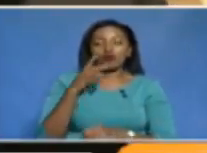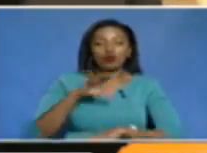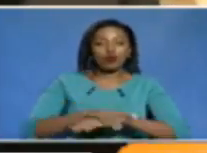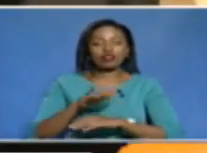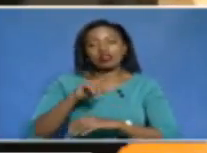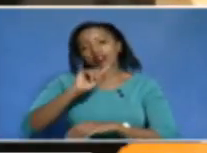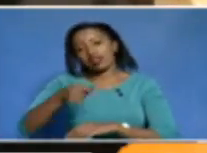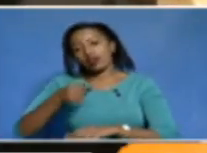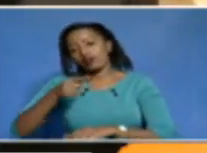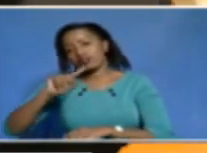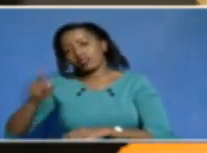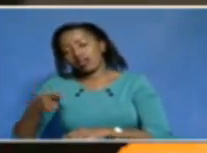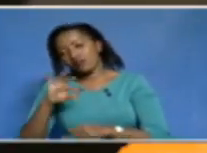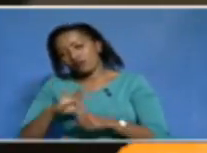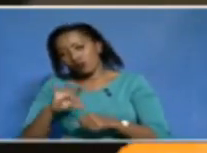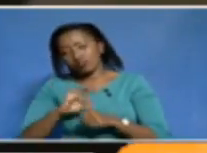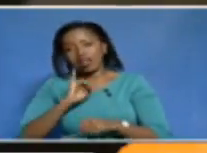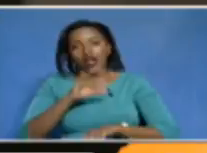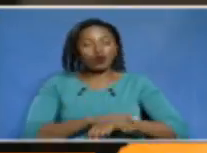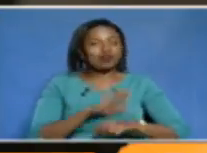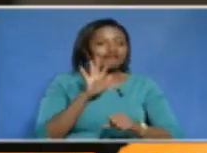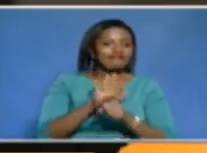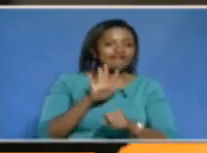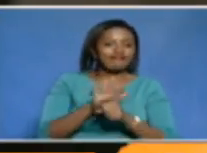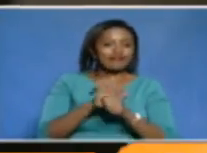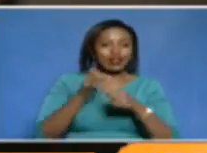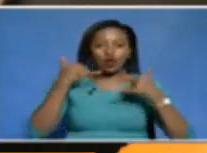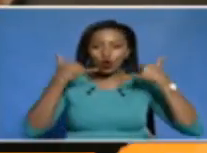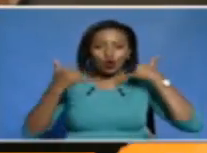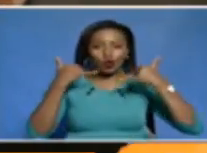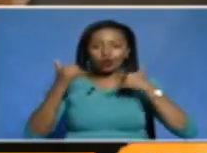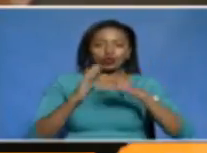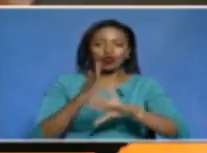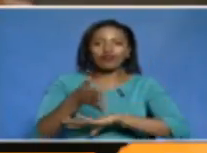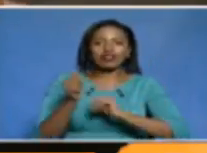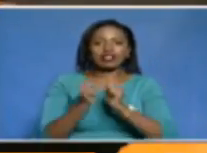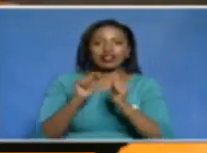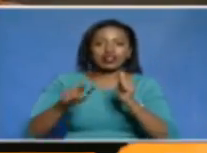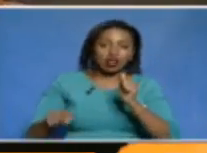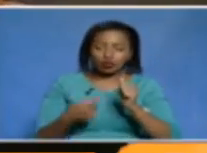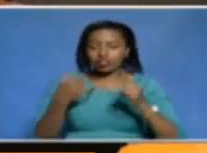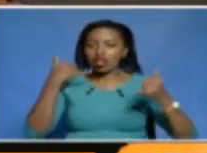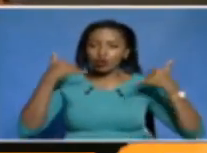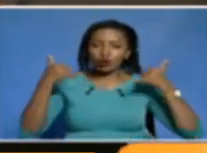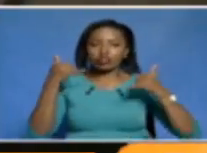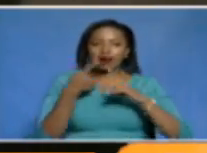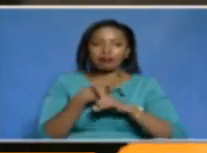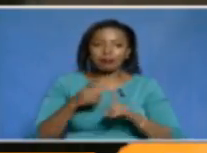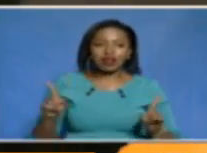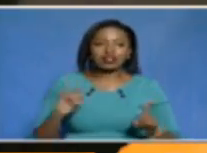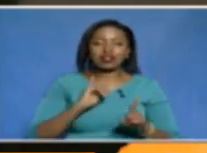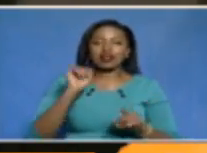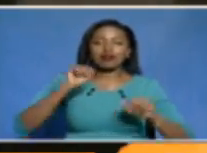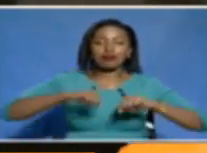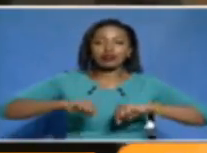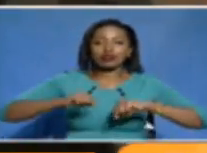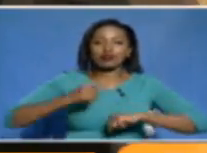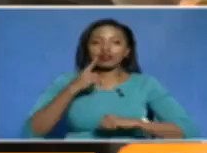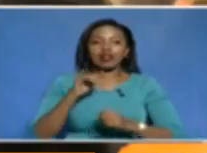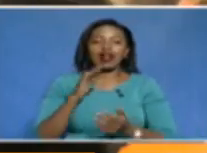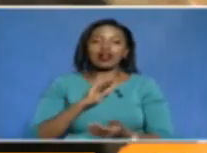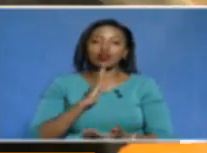lot of calls for the last 1 month, over 10,000 calls. But all in all, I can say I